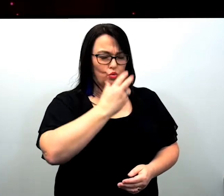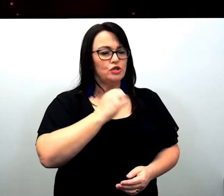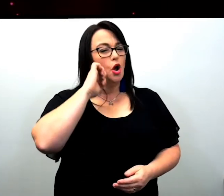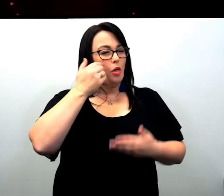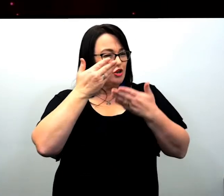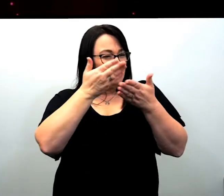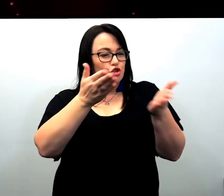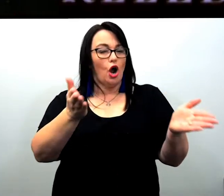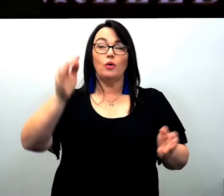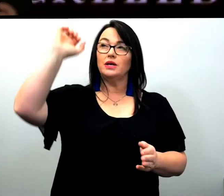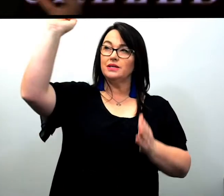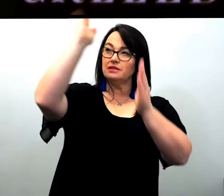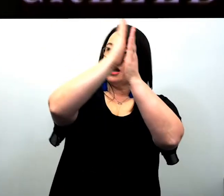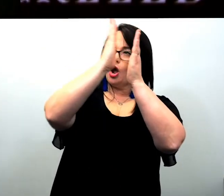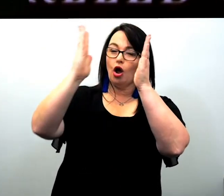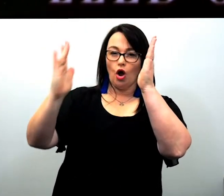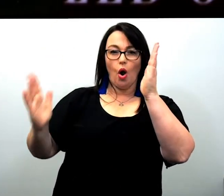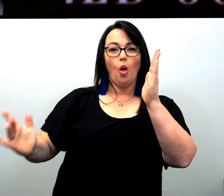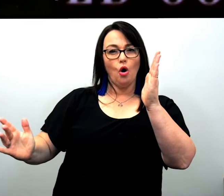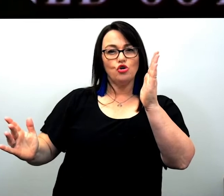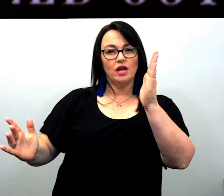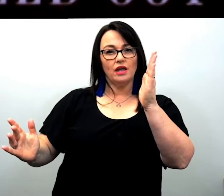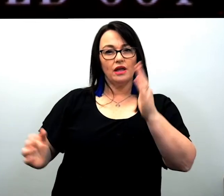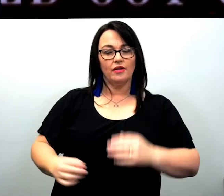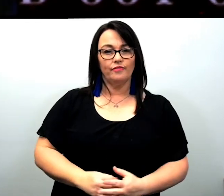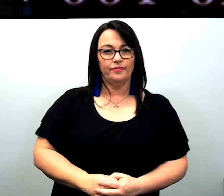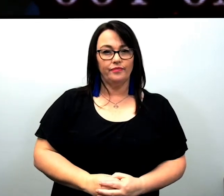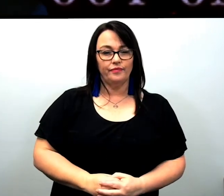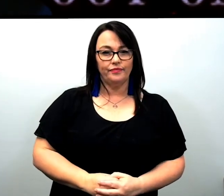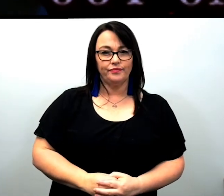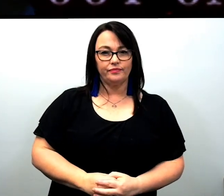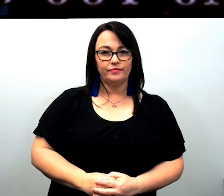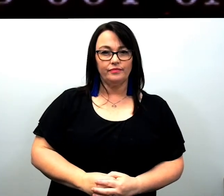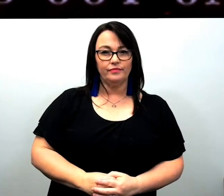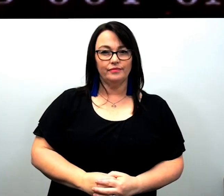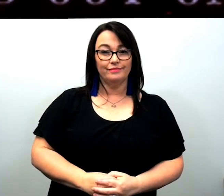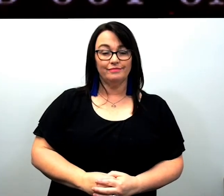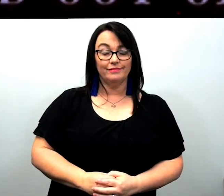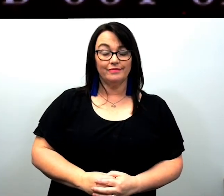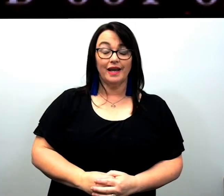are the bride to reflect the glory of God. And we are an army.